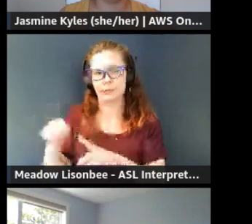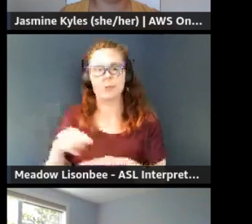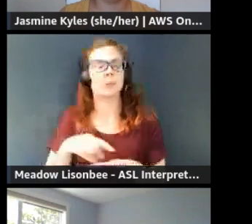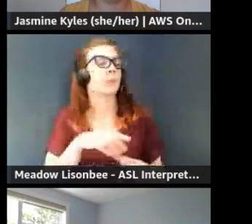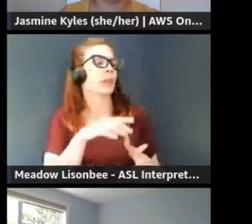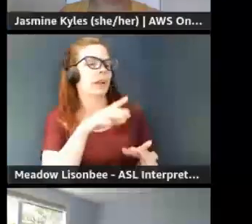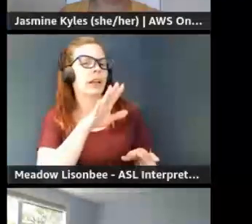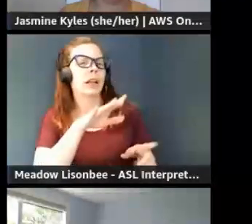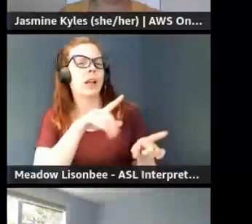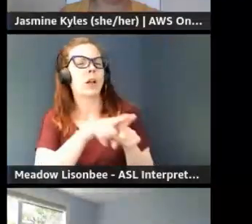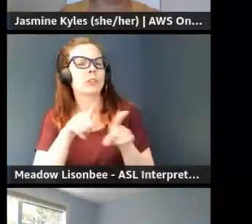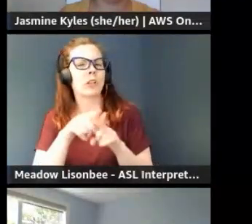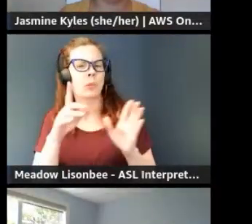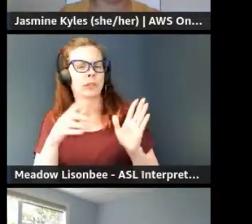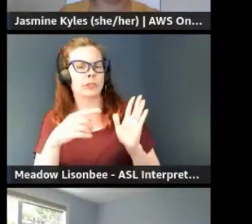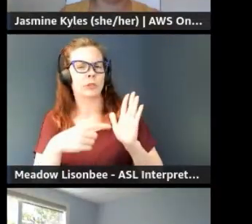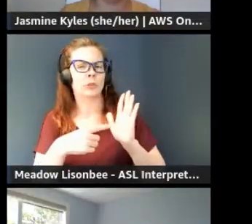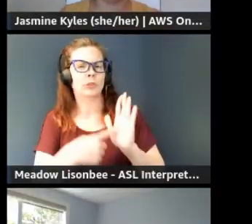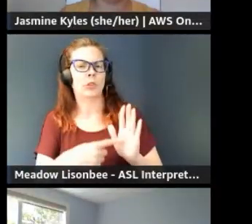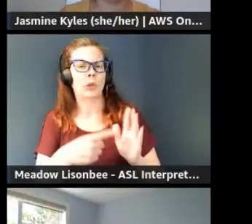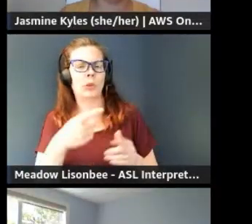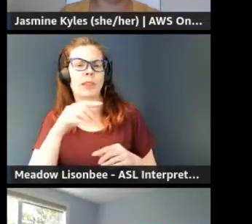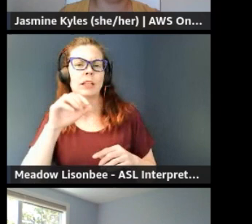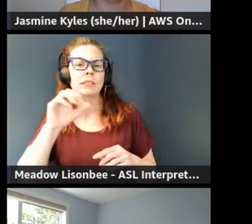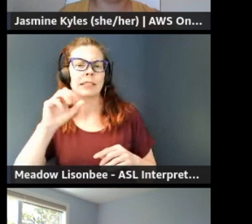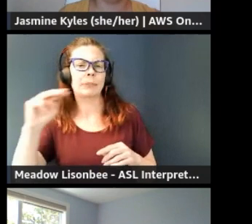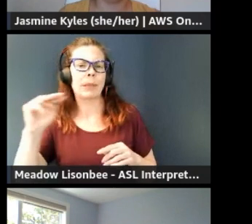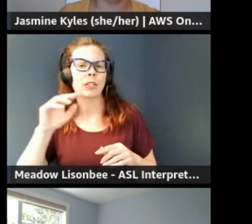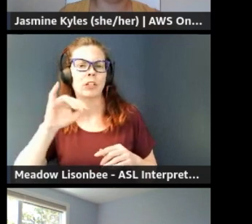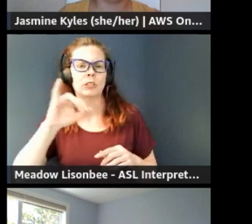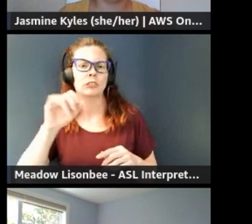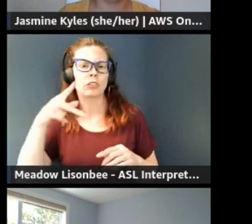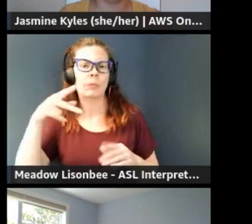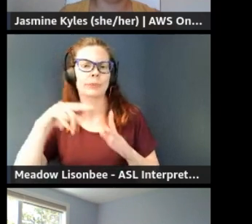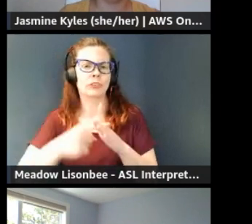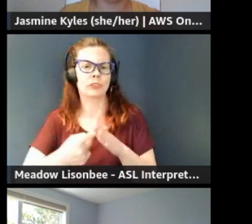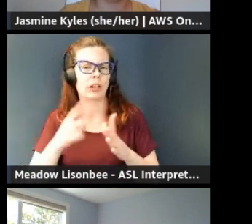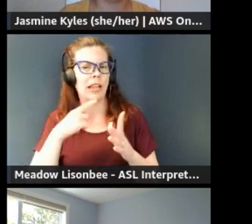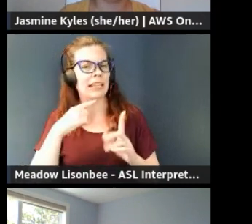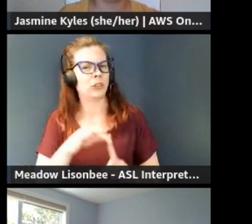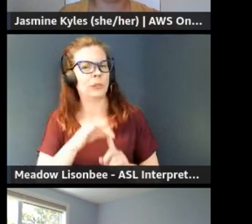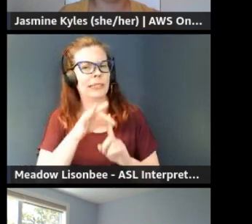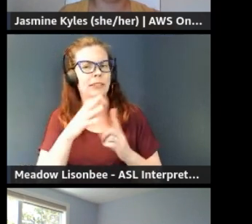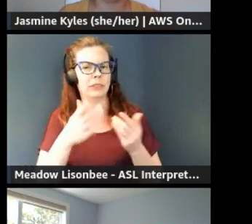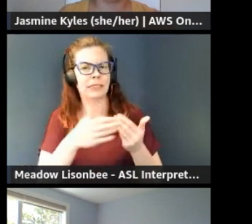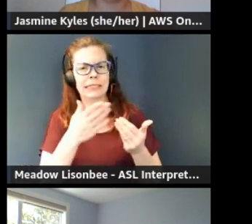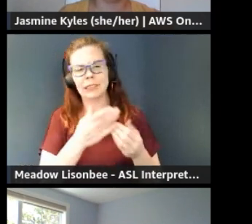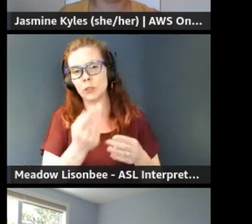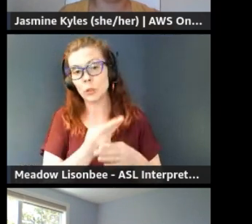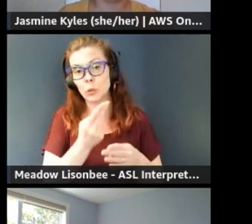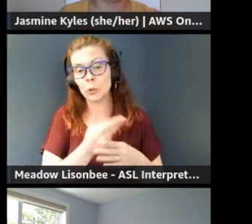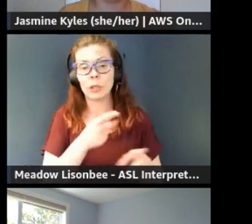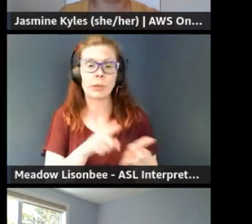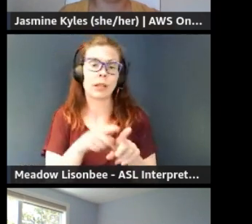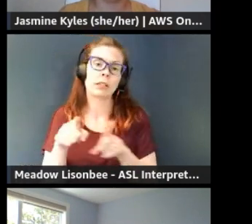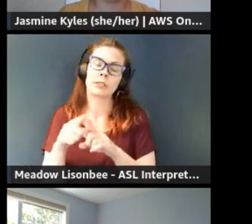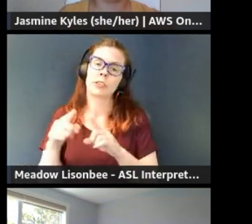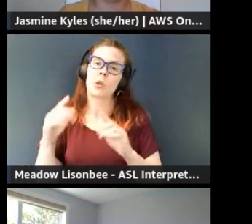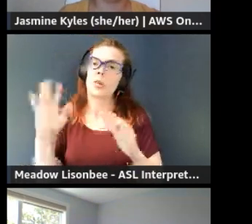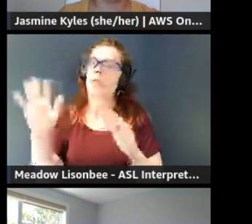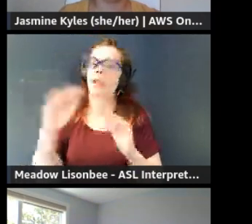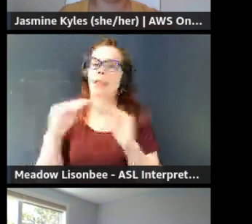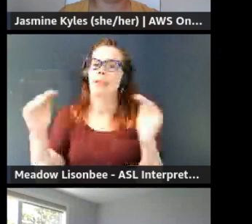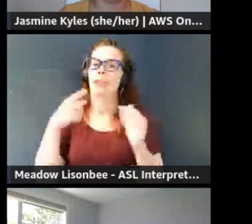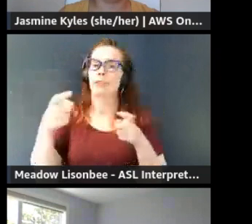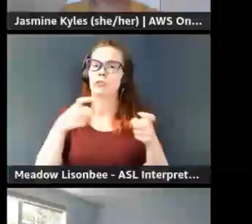out that SageMaker JumpStart has its uniqueness in ease of use as well as level of control that